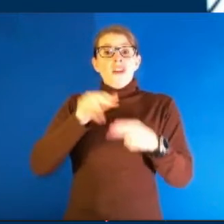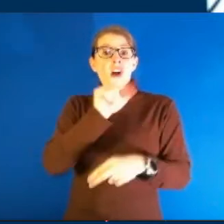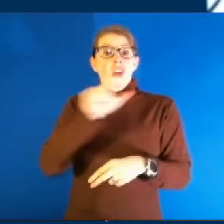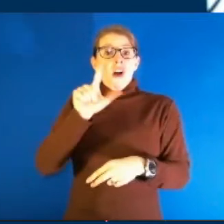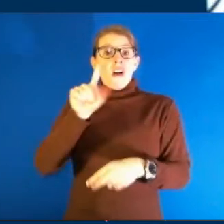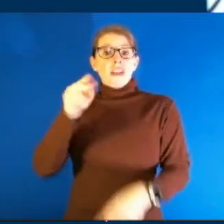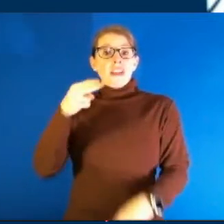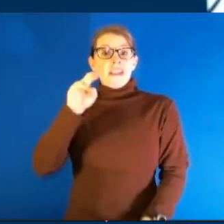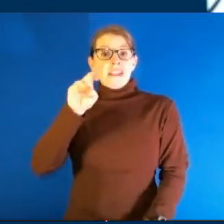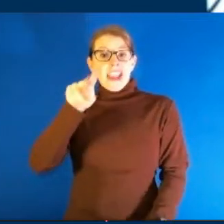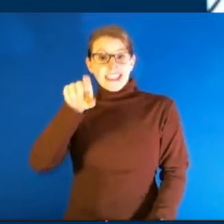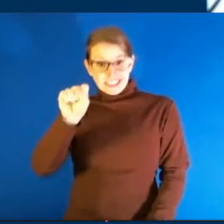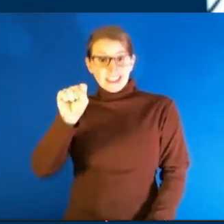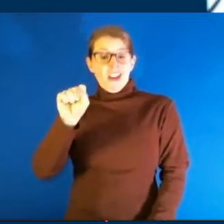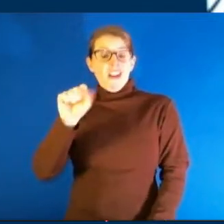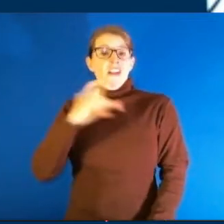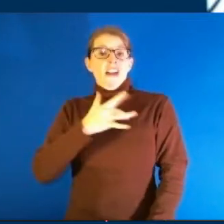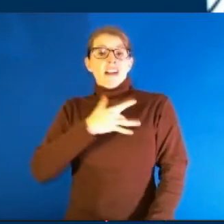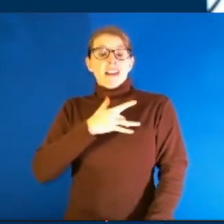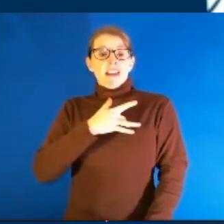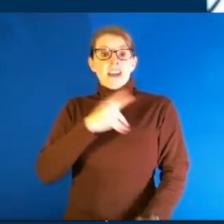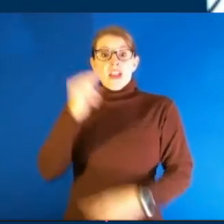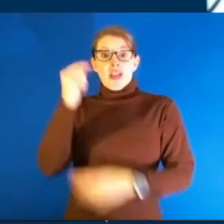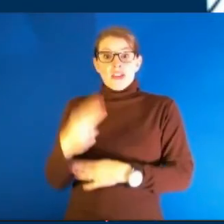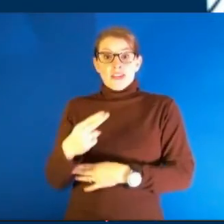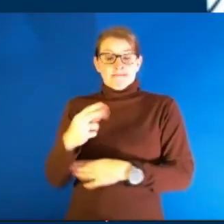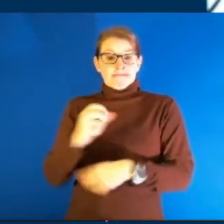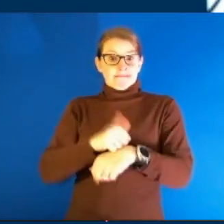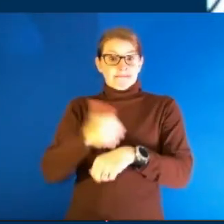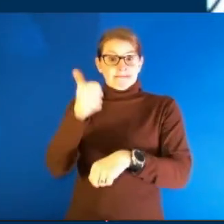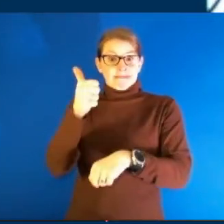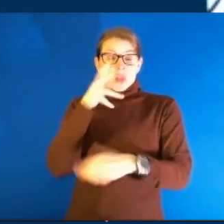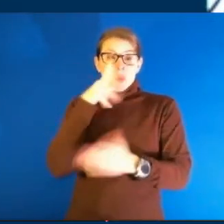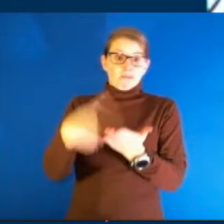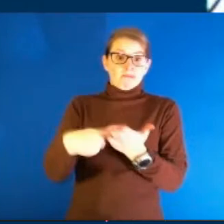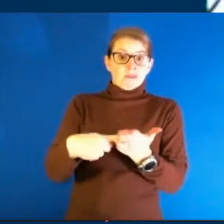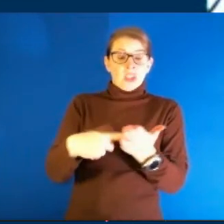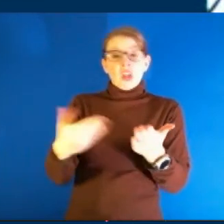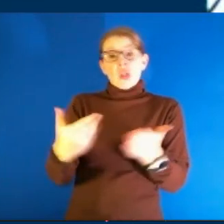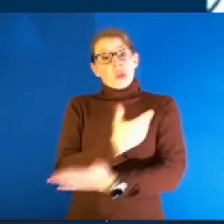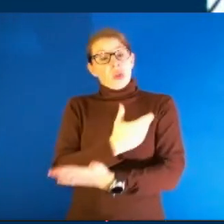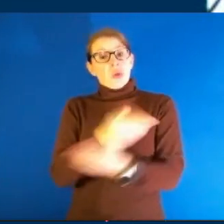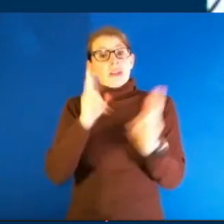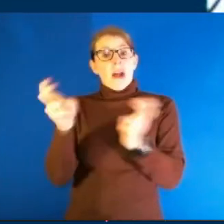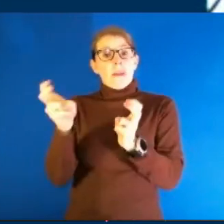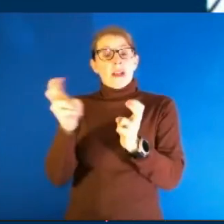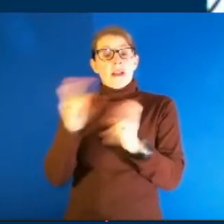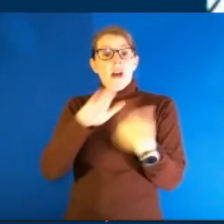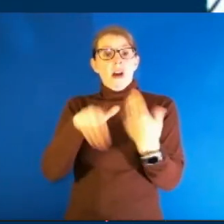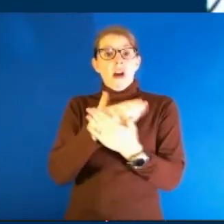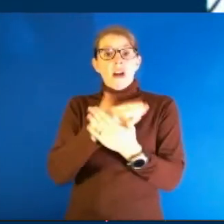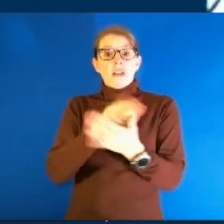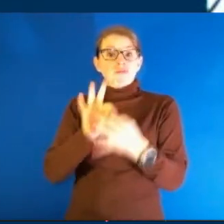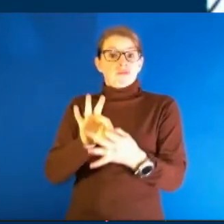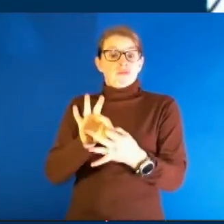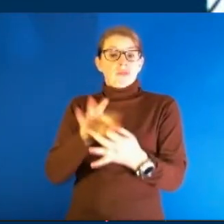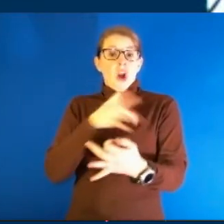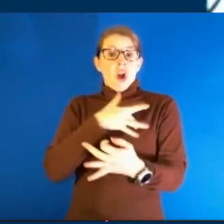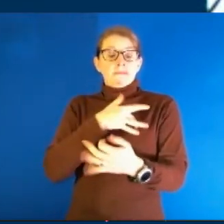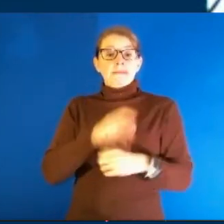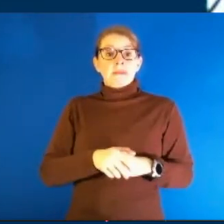every Thursday at 10 a.m., we're going to dive into a new and unique topic that is all heart related, from sleep disorders